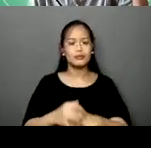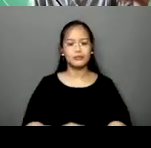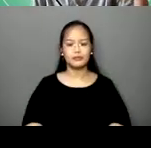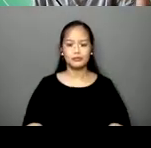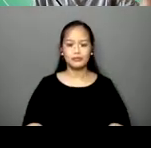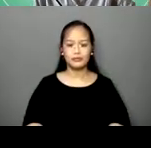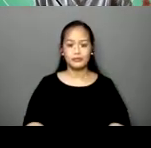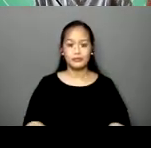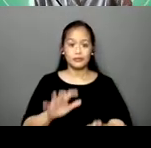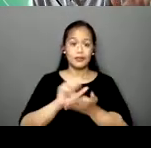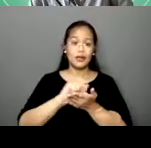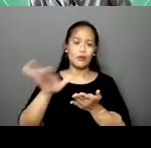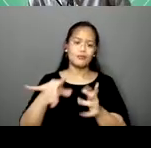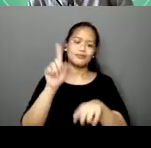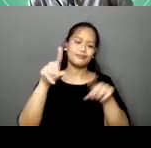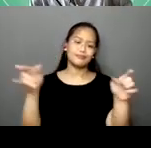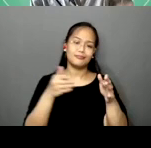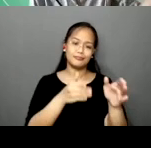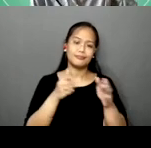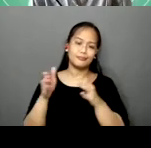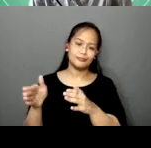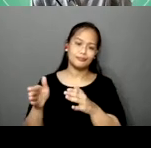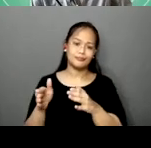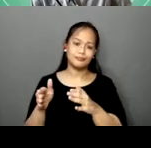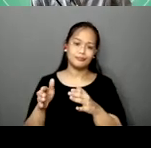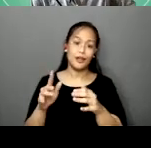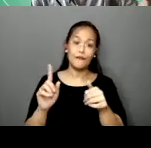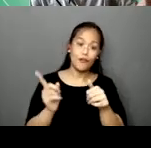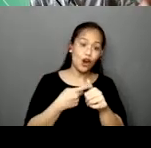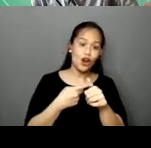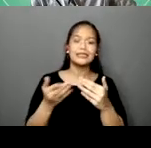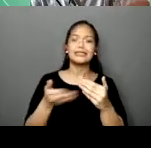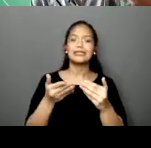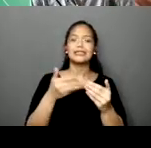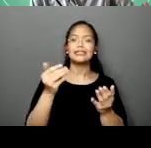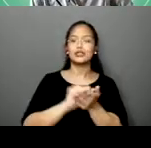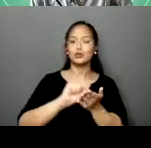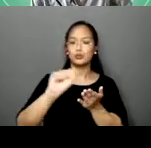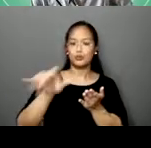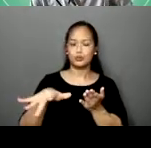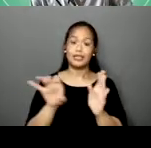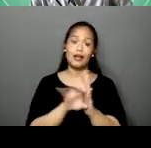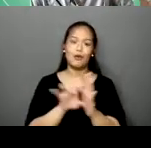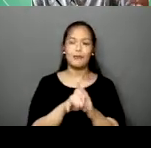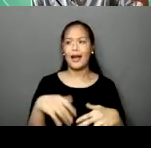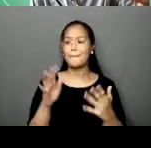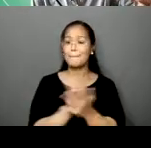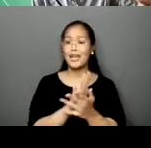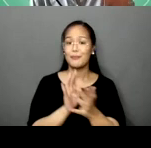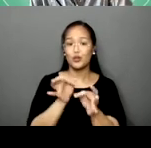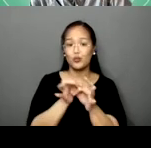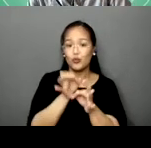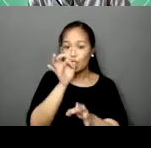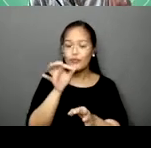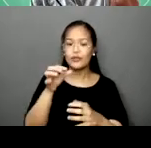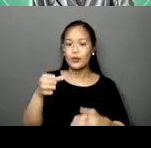Disposal works in multiple ways. And the first example is easier to dispose. Those paper straws,